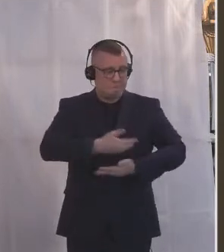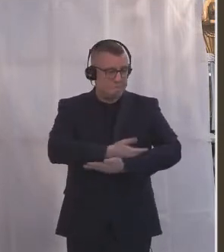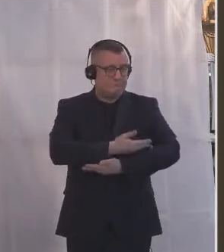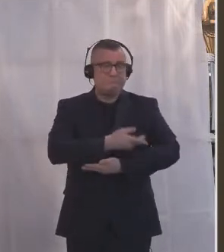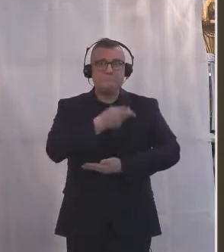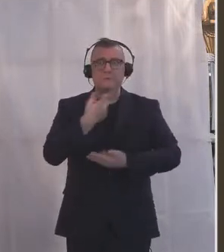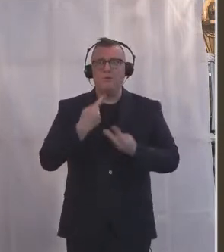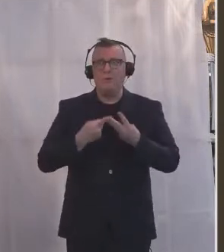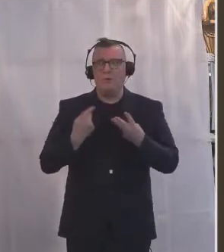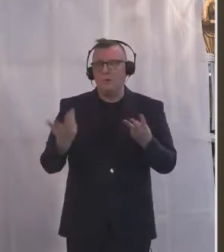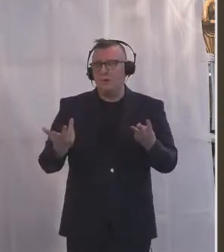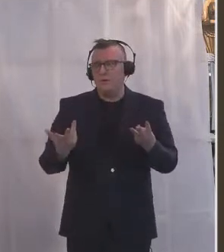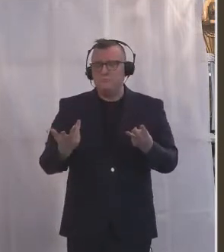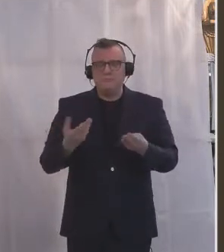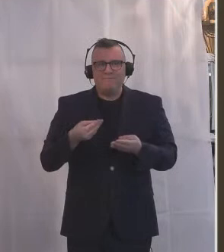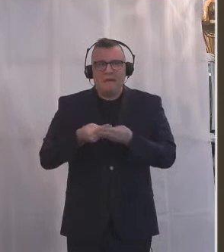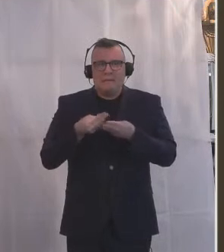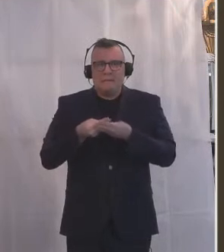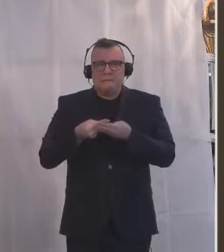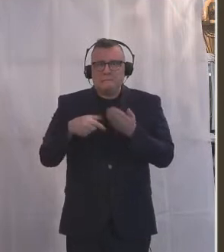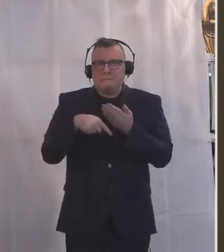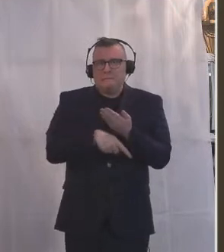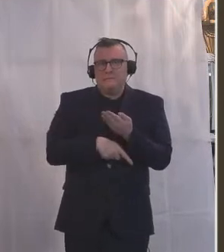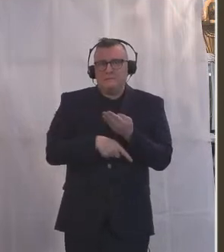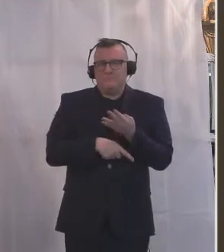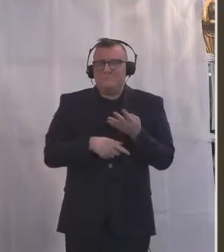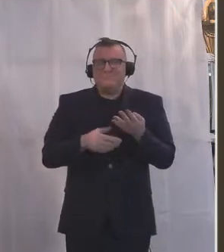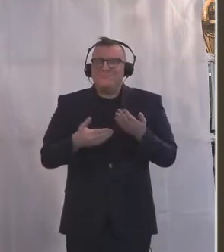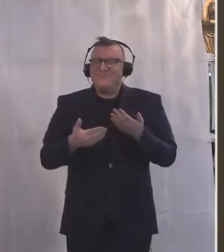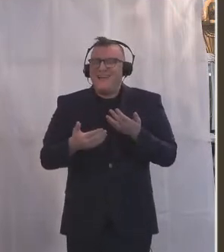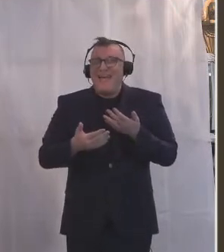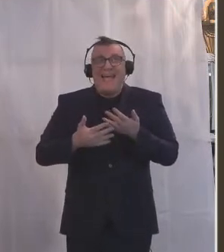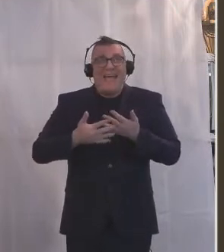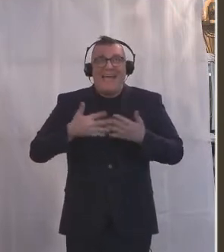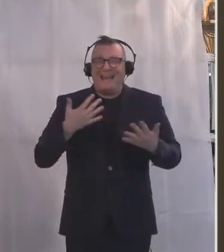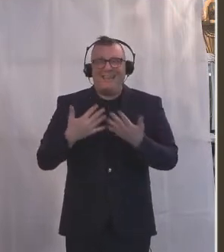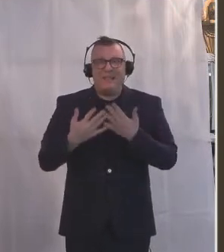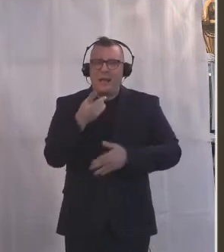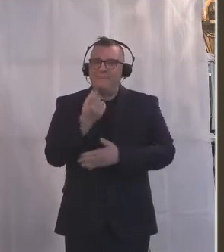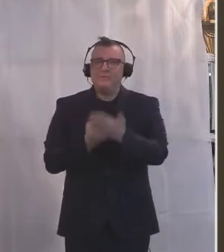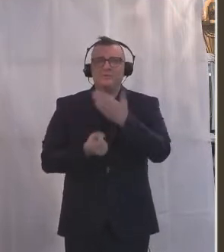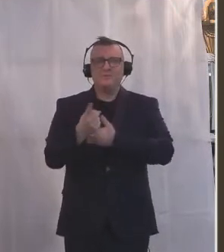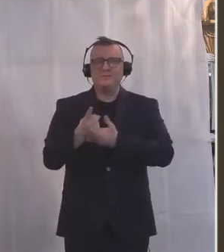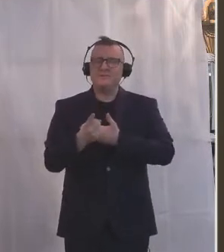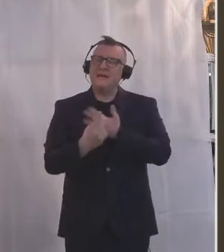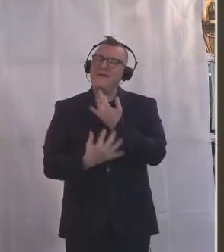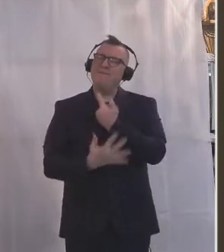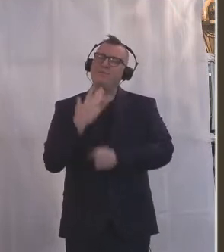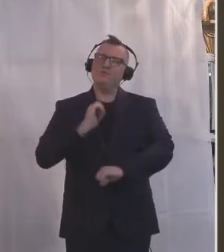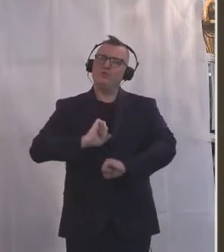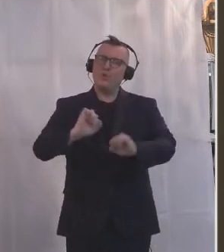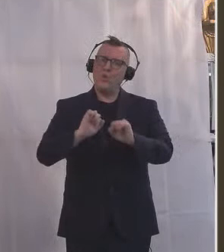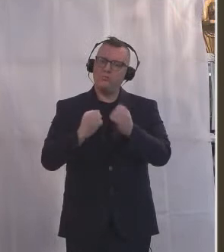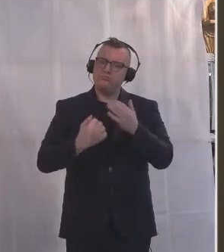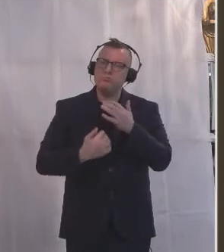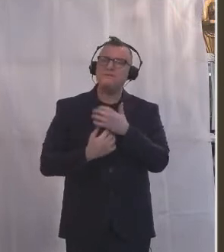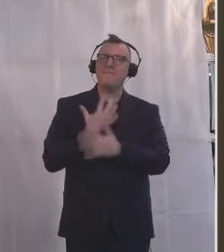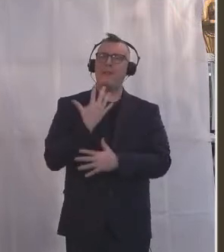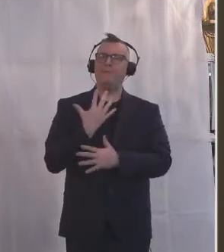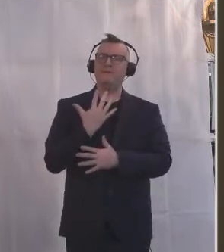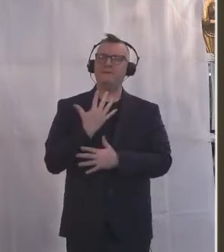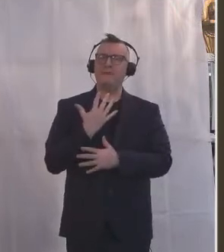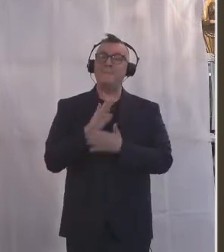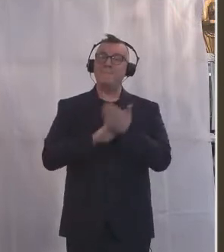stable, whatever you're going through, that's fueling your growth. And only you have the power to choose how you